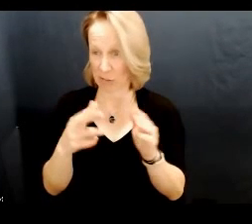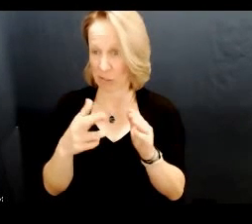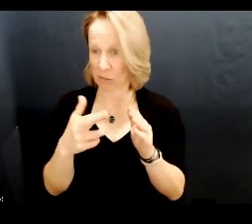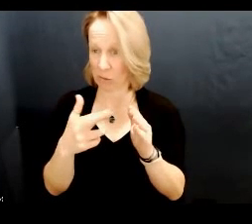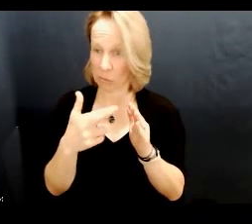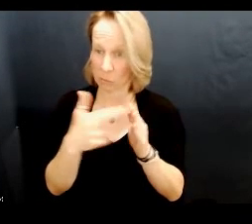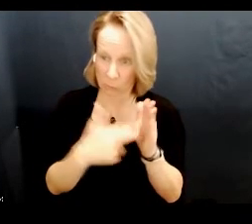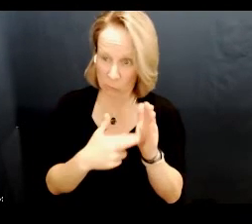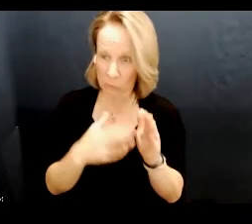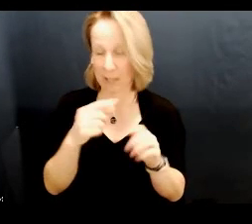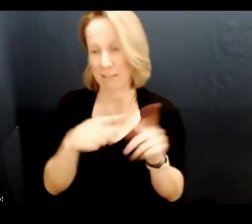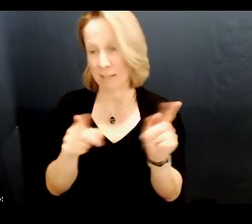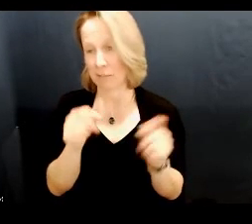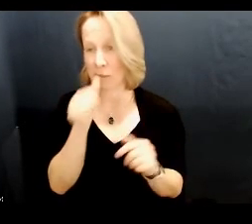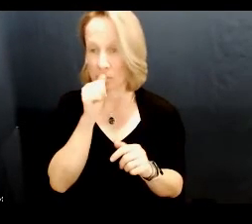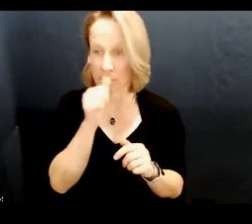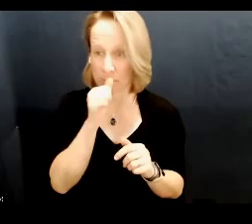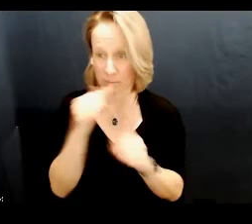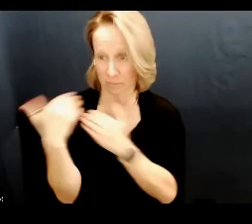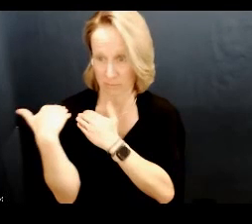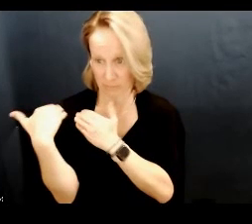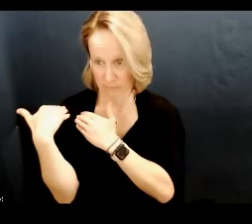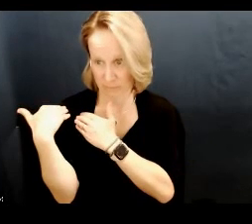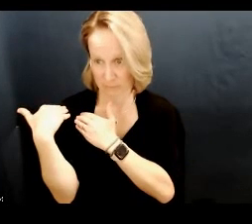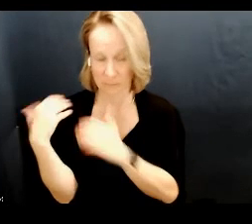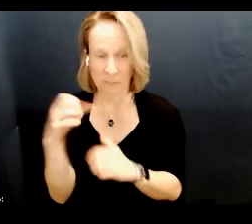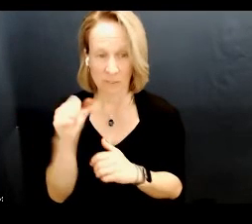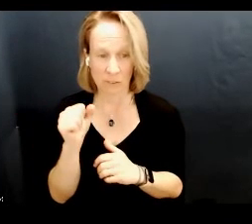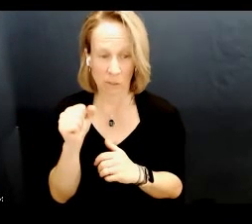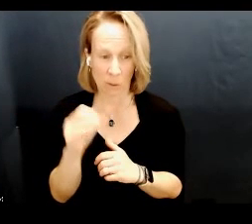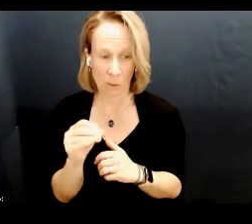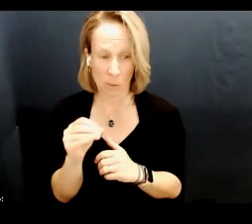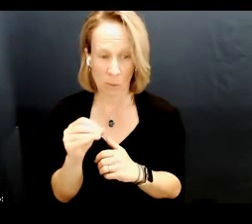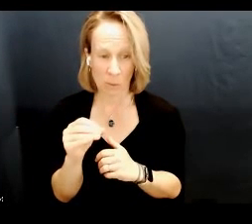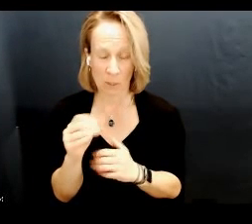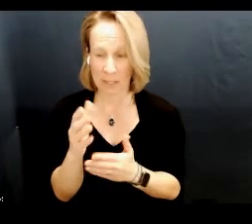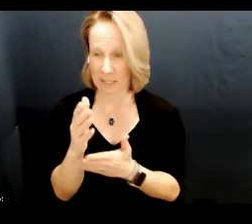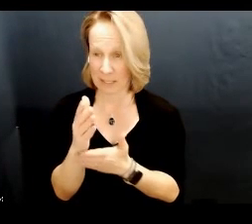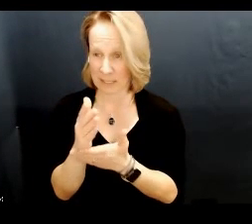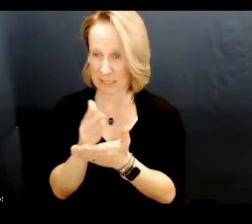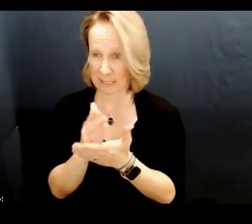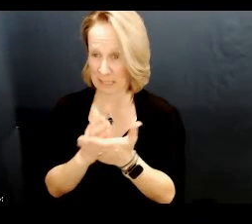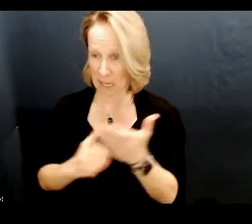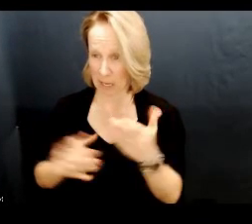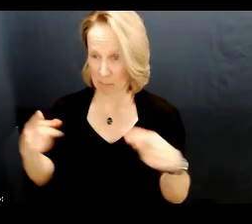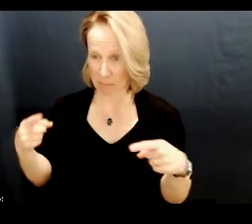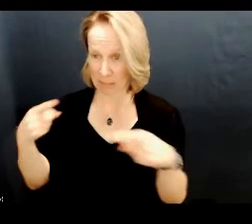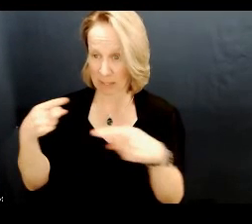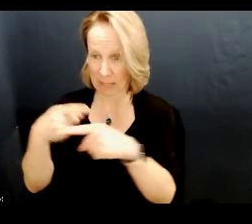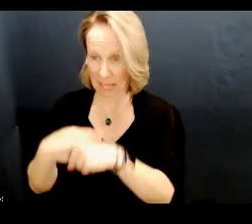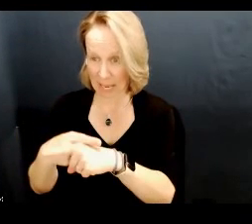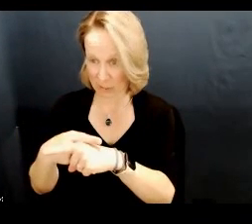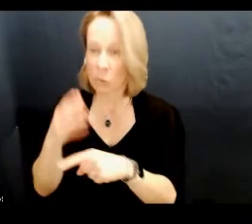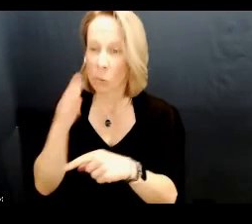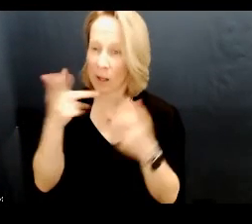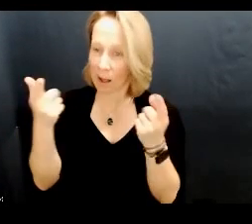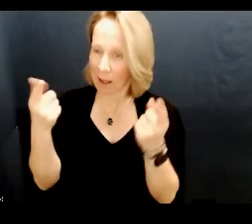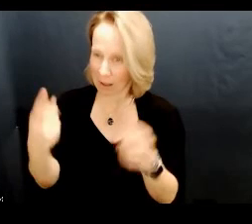and confidentiality obligations. So some clashes or differing perspectives are inevitable